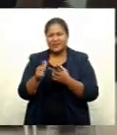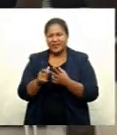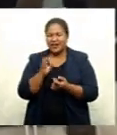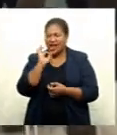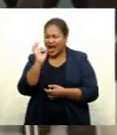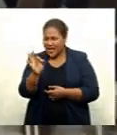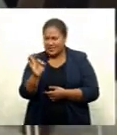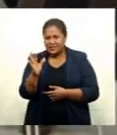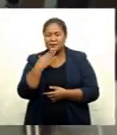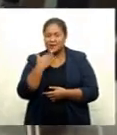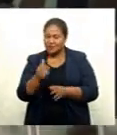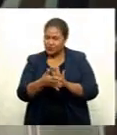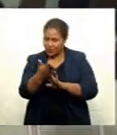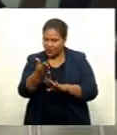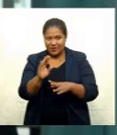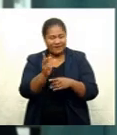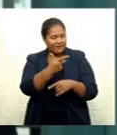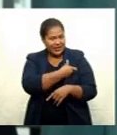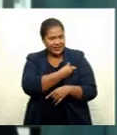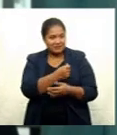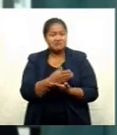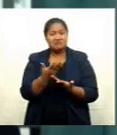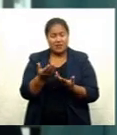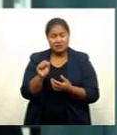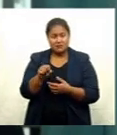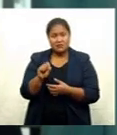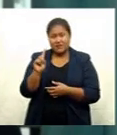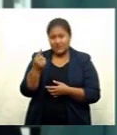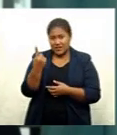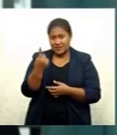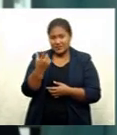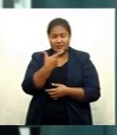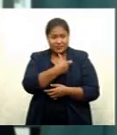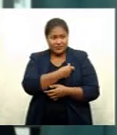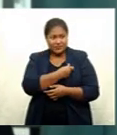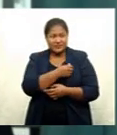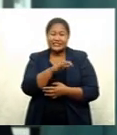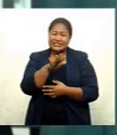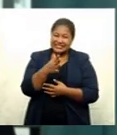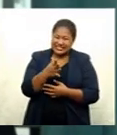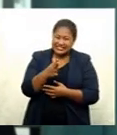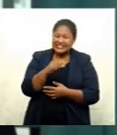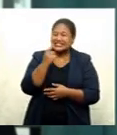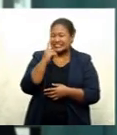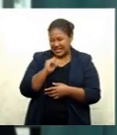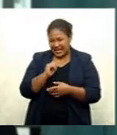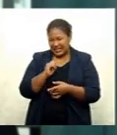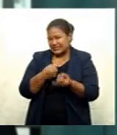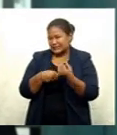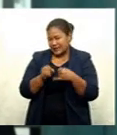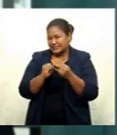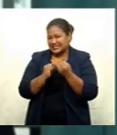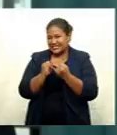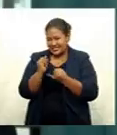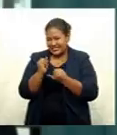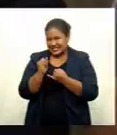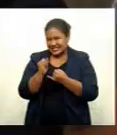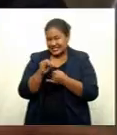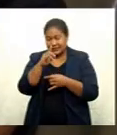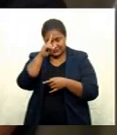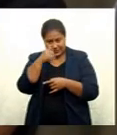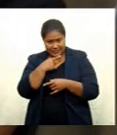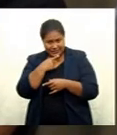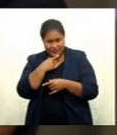get vaccinated. Even with the first dose, the likelihood of hospitalization drops